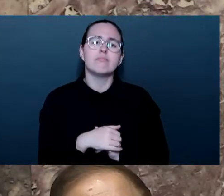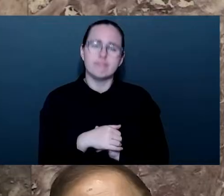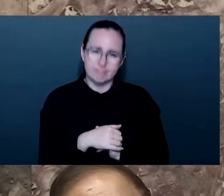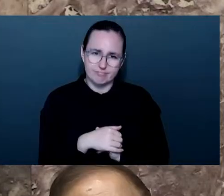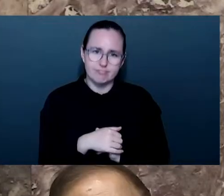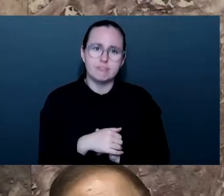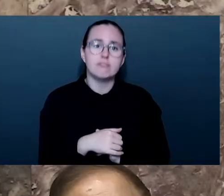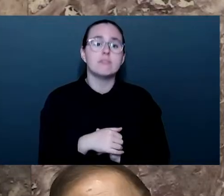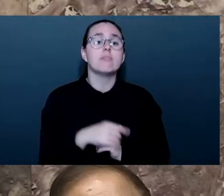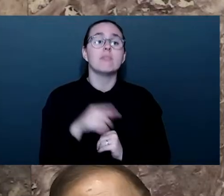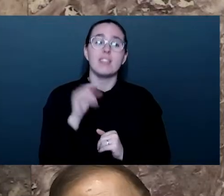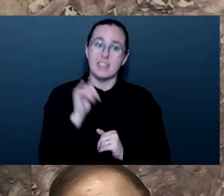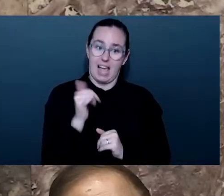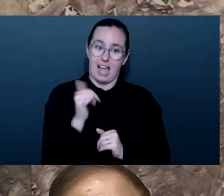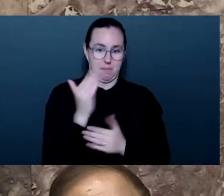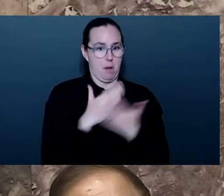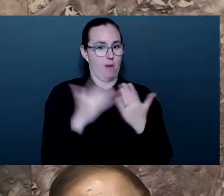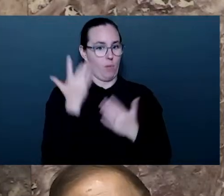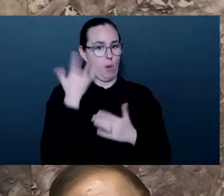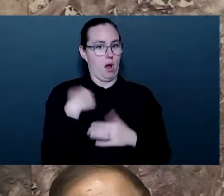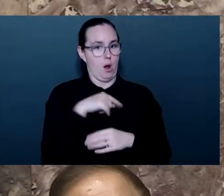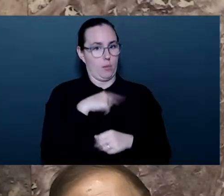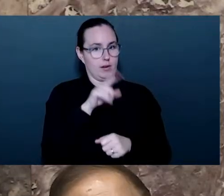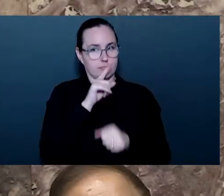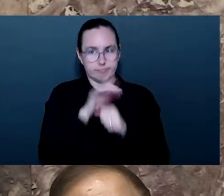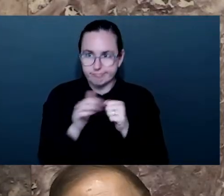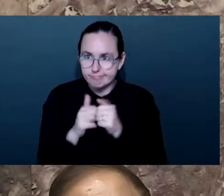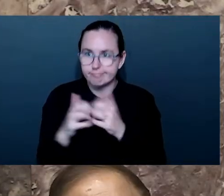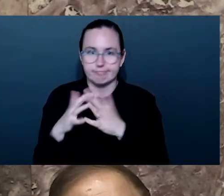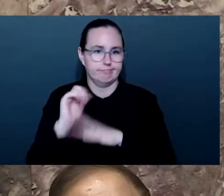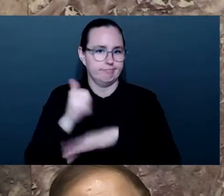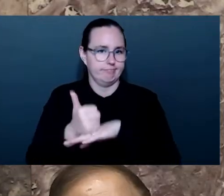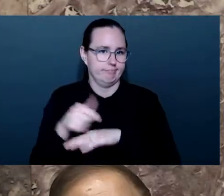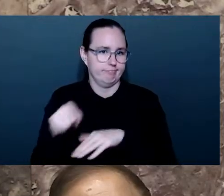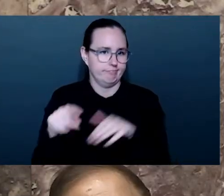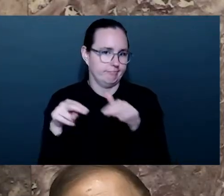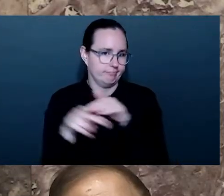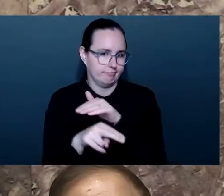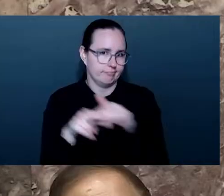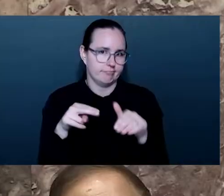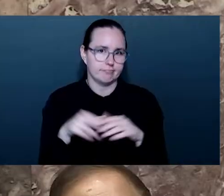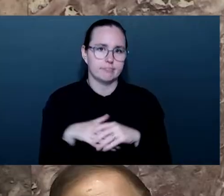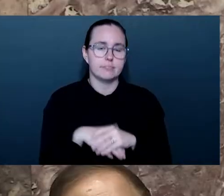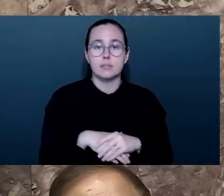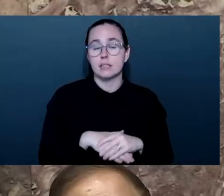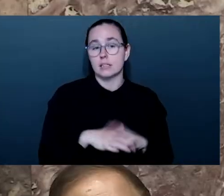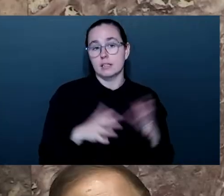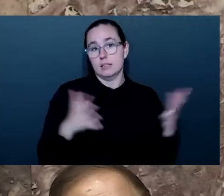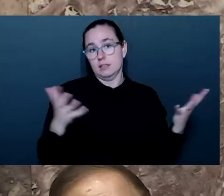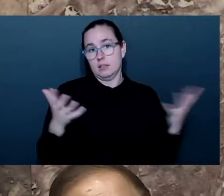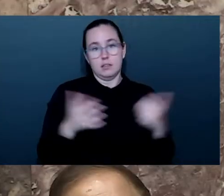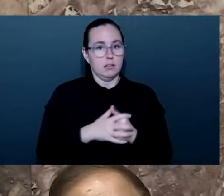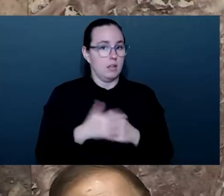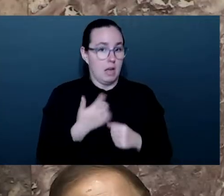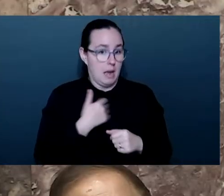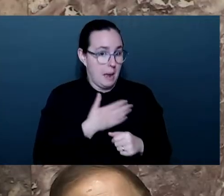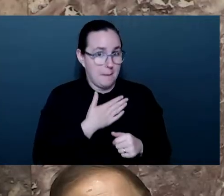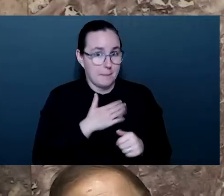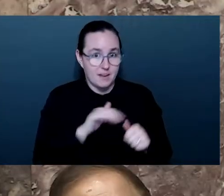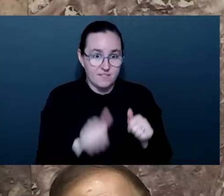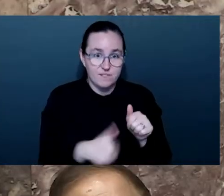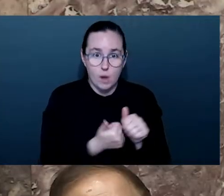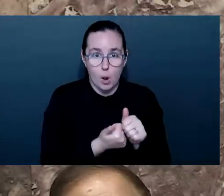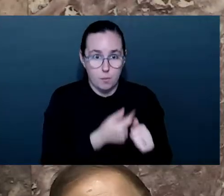And Mr. Speaker, I'd be grateful to follow up with the member individually again to talk about this matter, but I